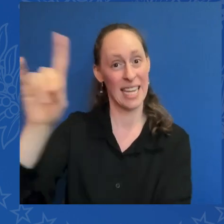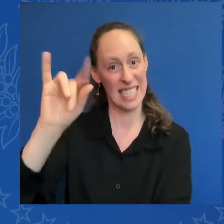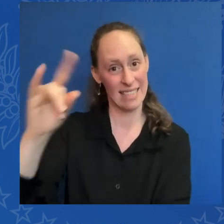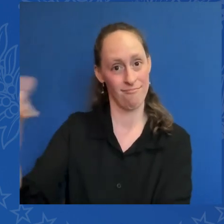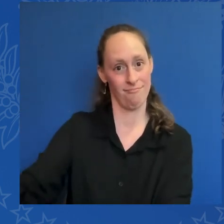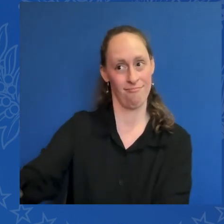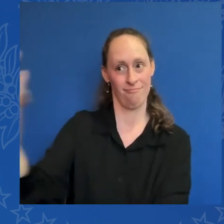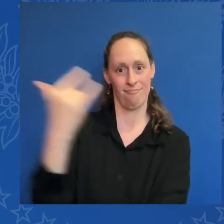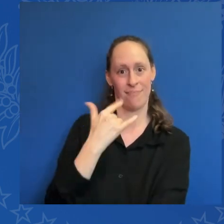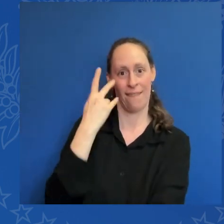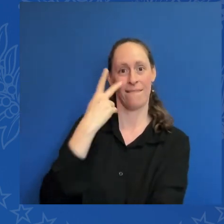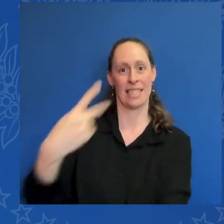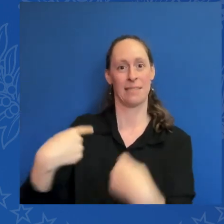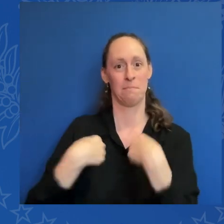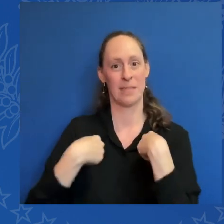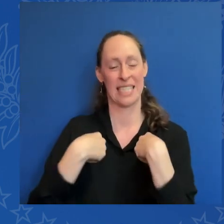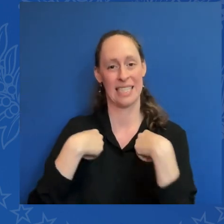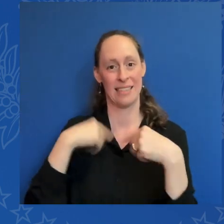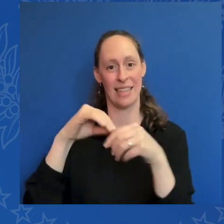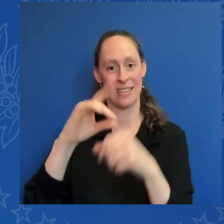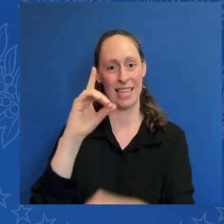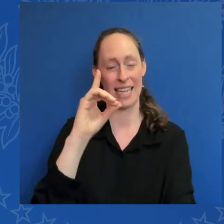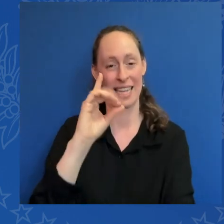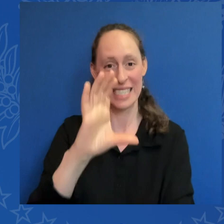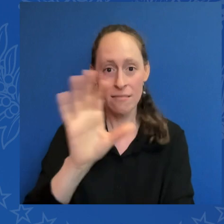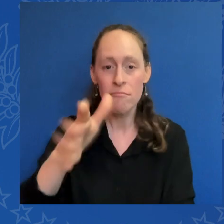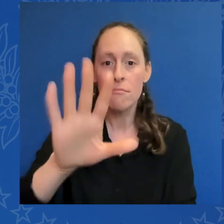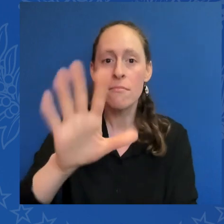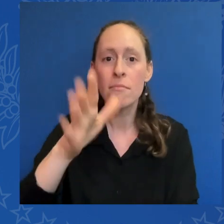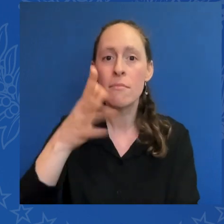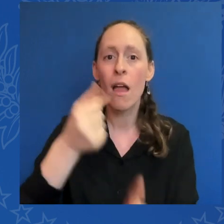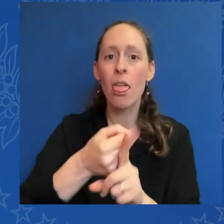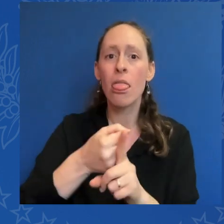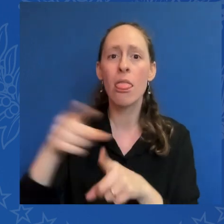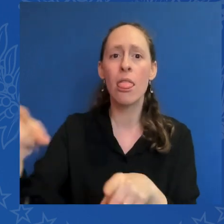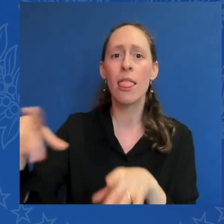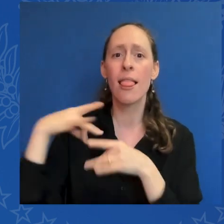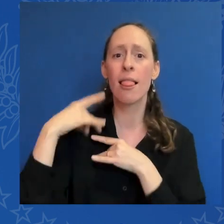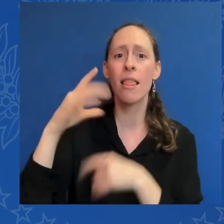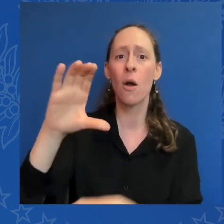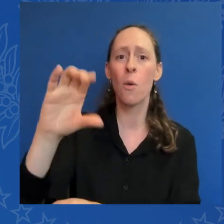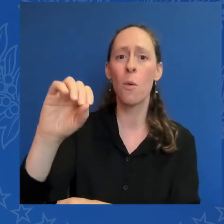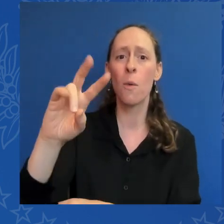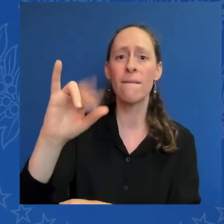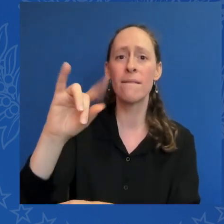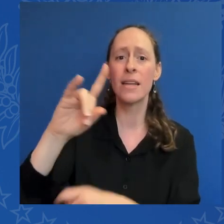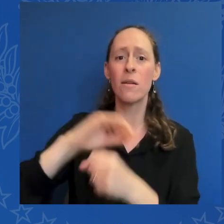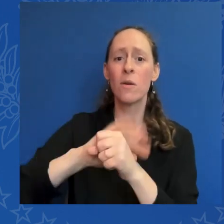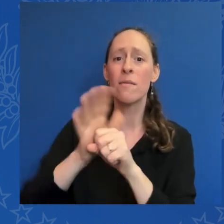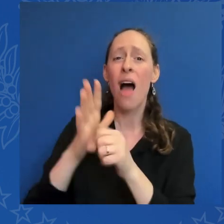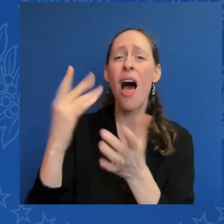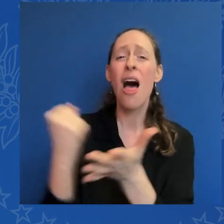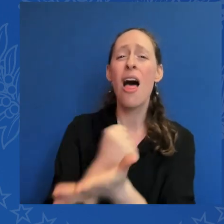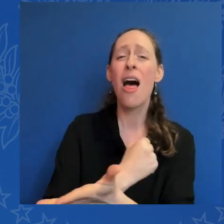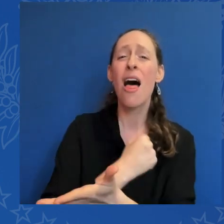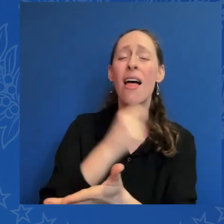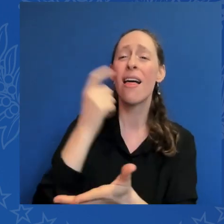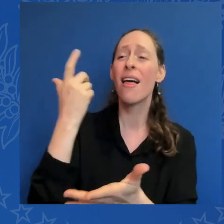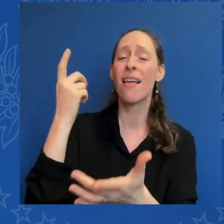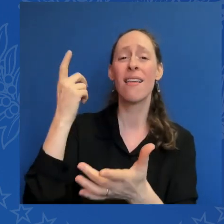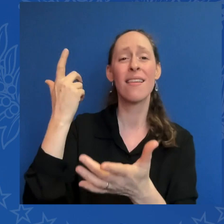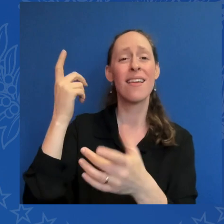So the fact that I'm here with my sister Valerie and my youngest son Hunter Biden, stand up, guys. I'm proud of you.